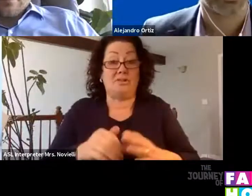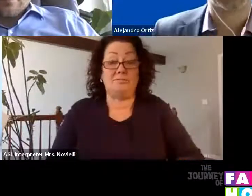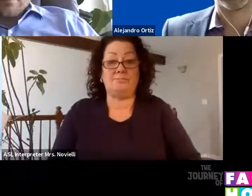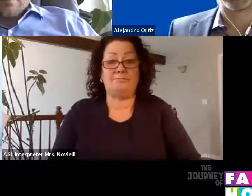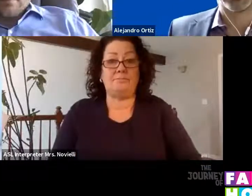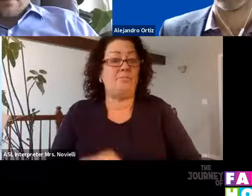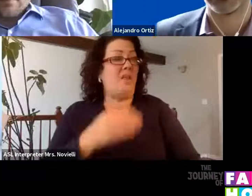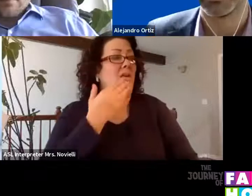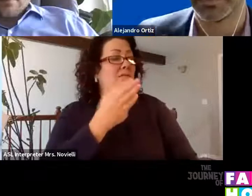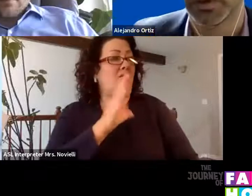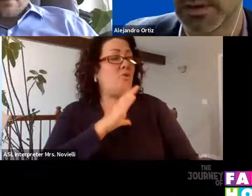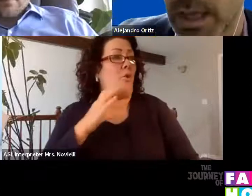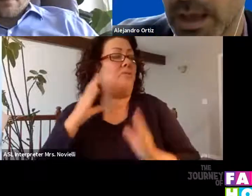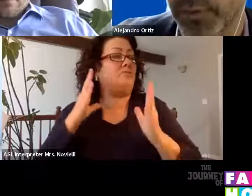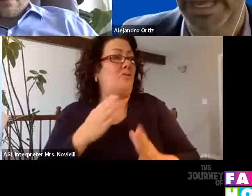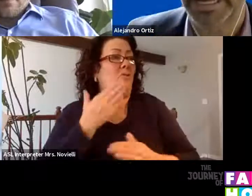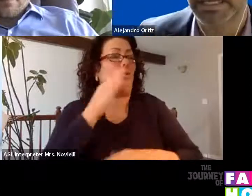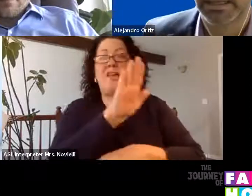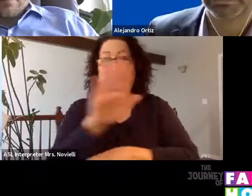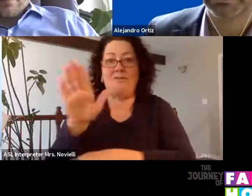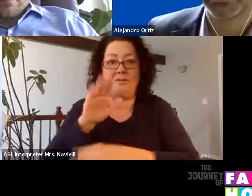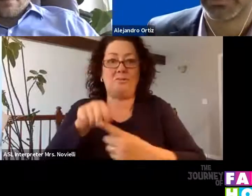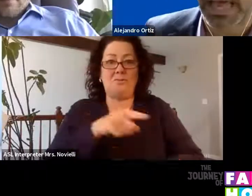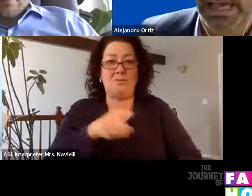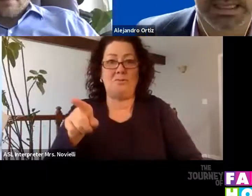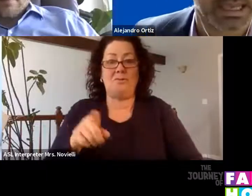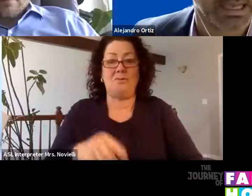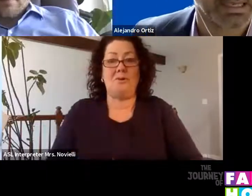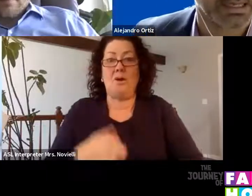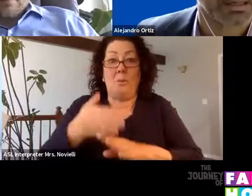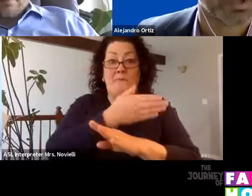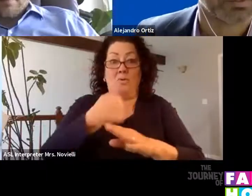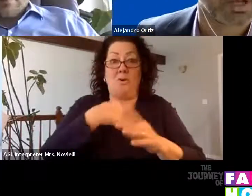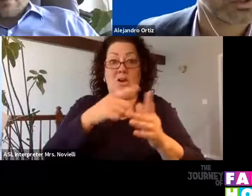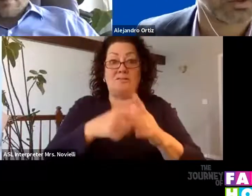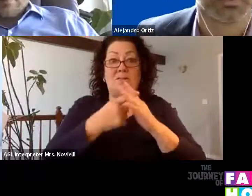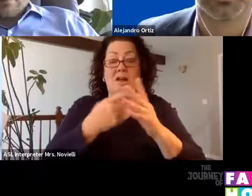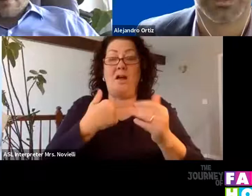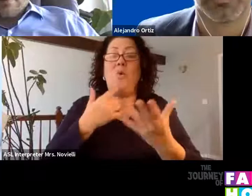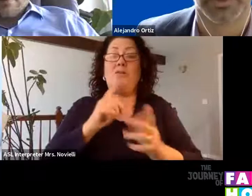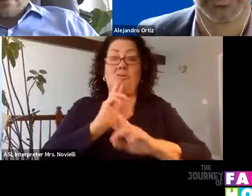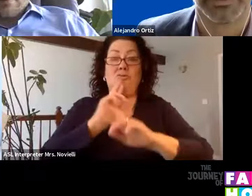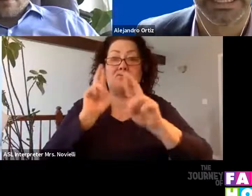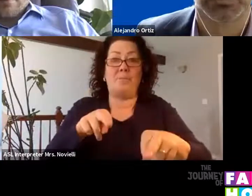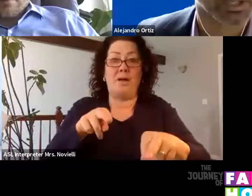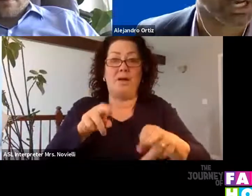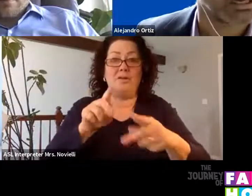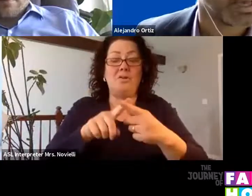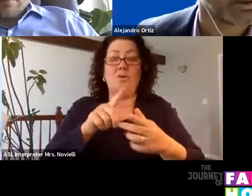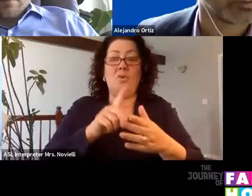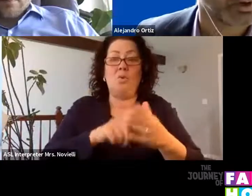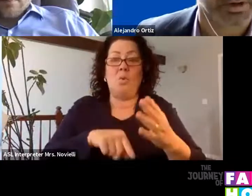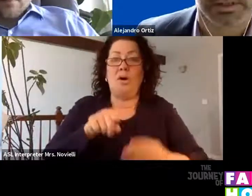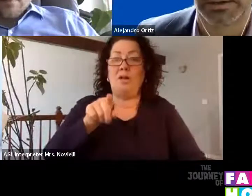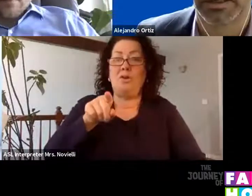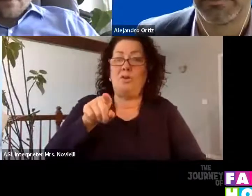Thank you, Commissioner, and good afternoon to you all. Before getting into that, I'd like to flag a response to what you and Elaine were talking